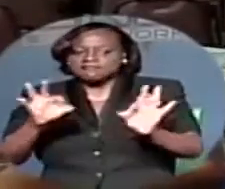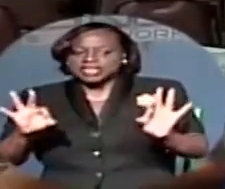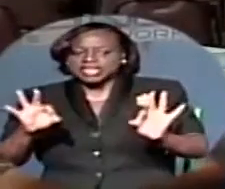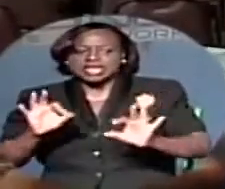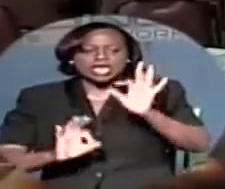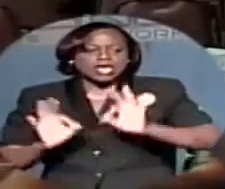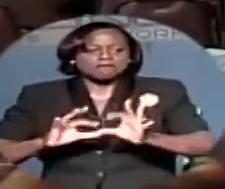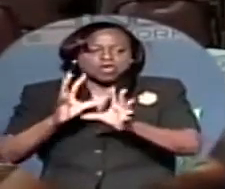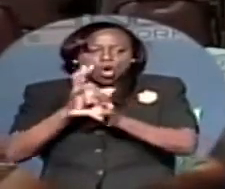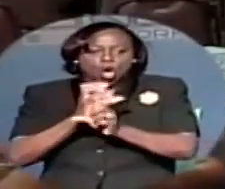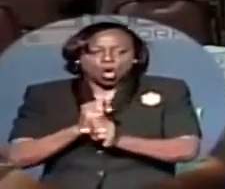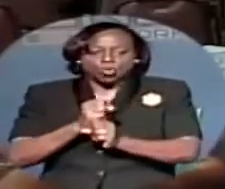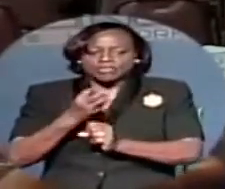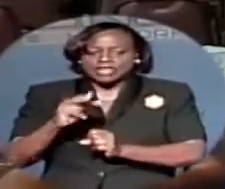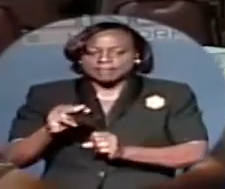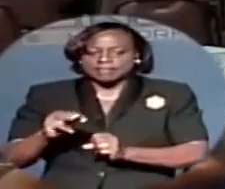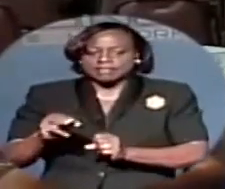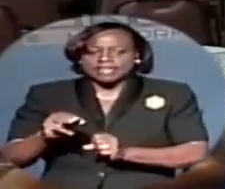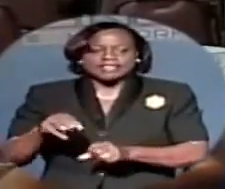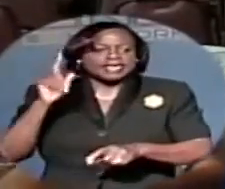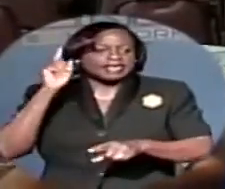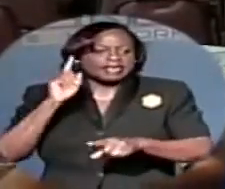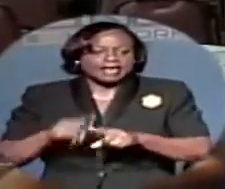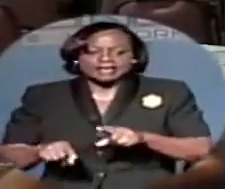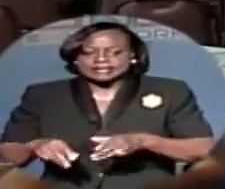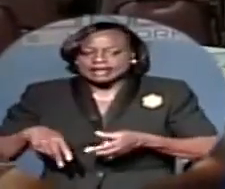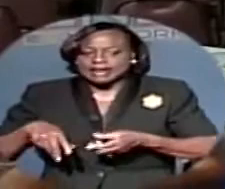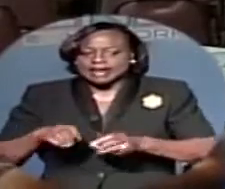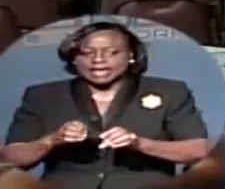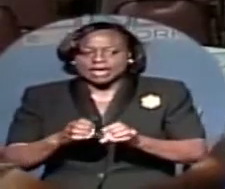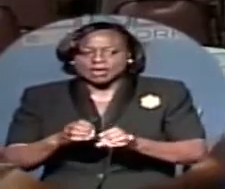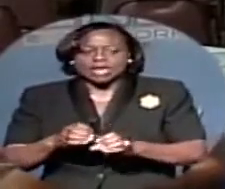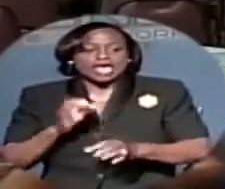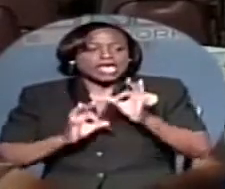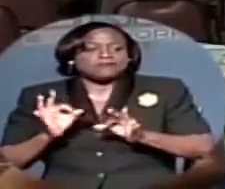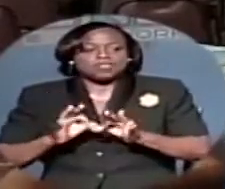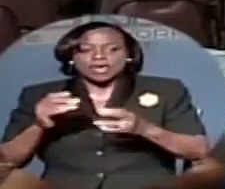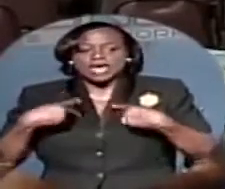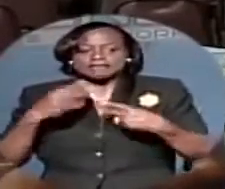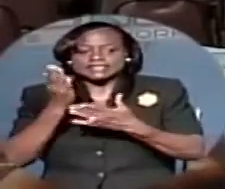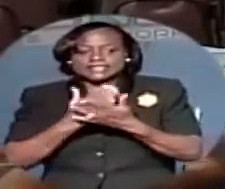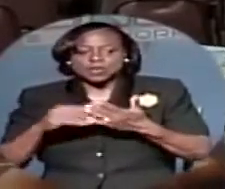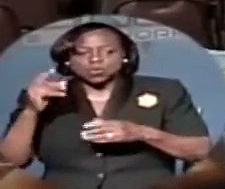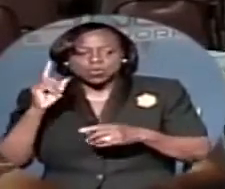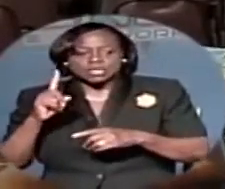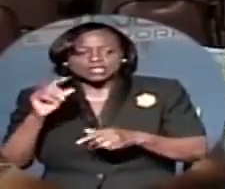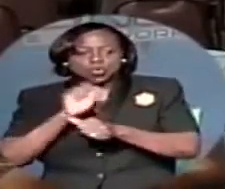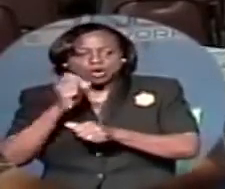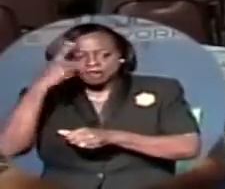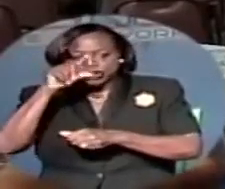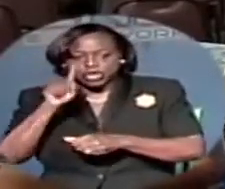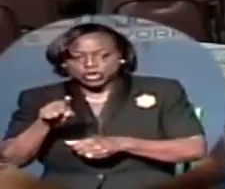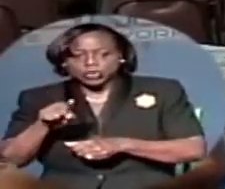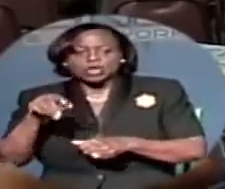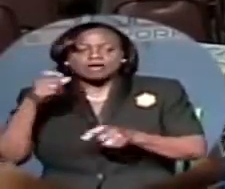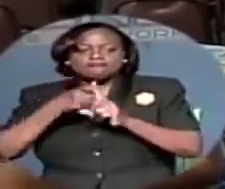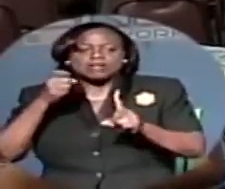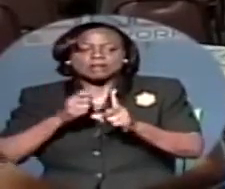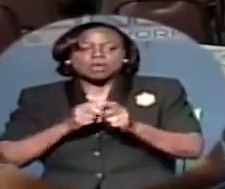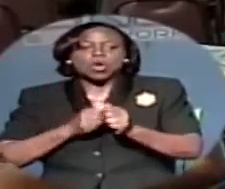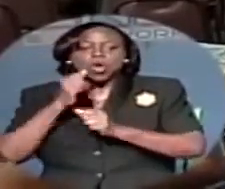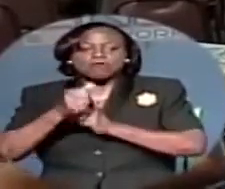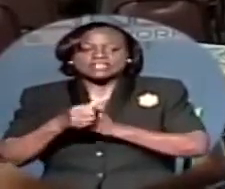hold them, if they cannot be allowed, if you employ someone, for example, from overseas, and you withhold